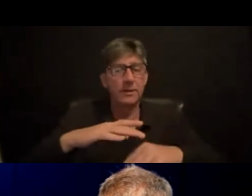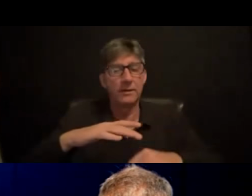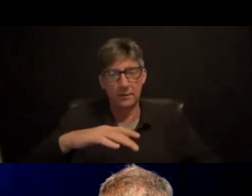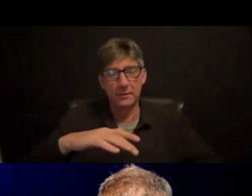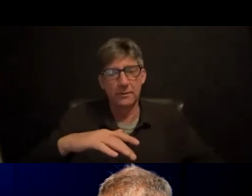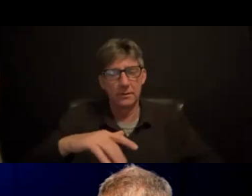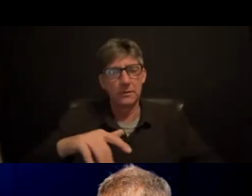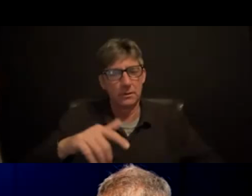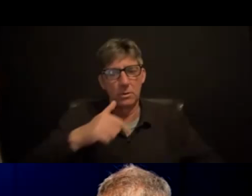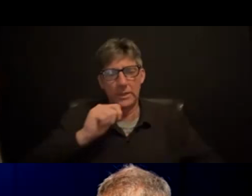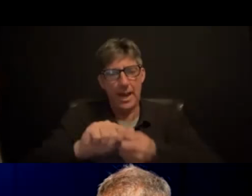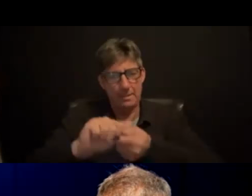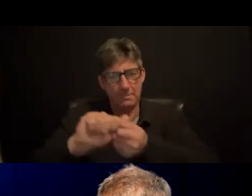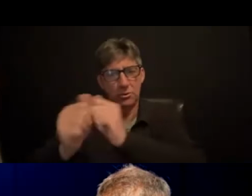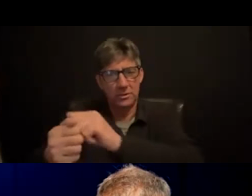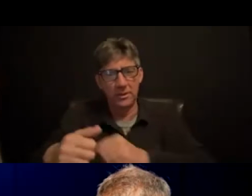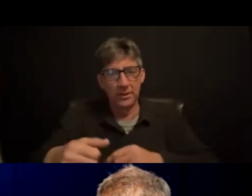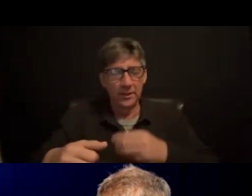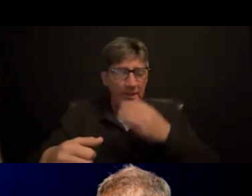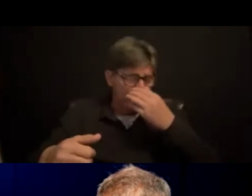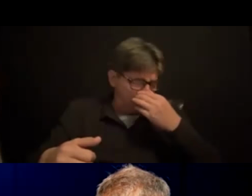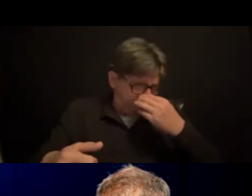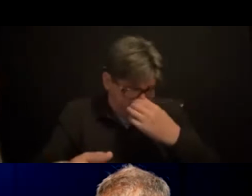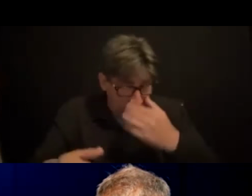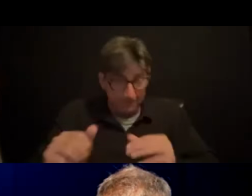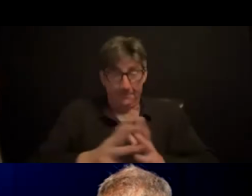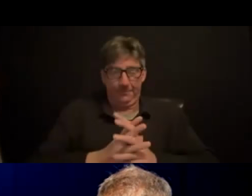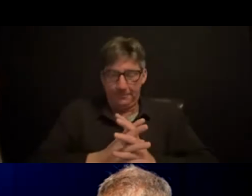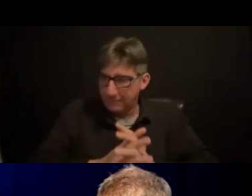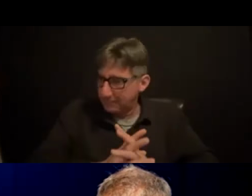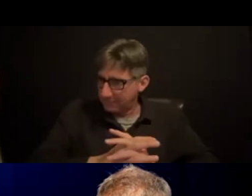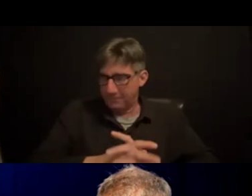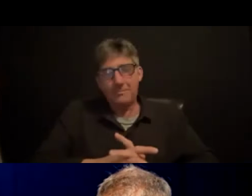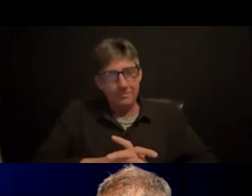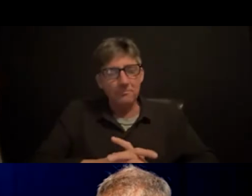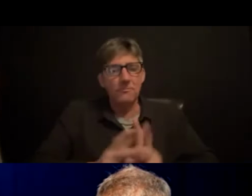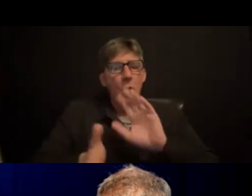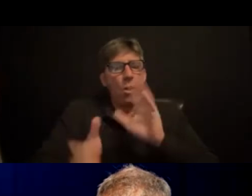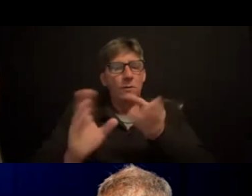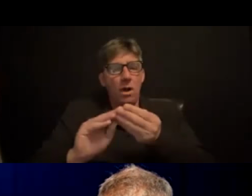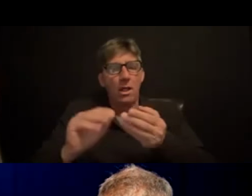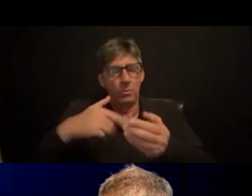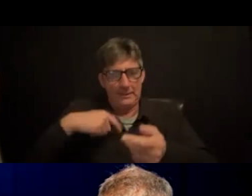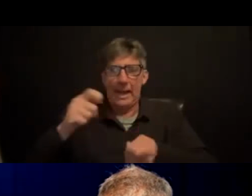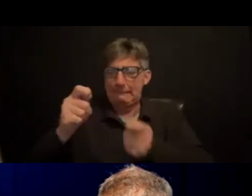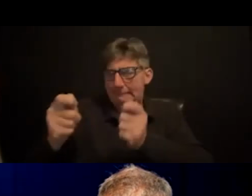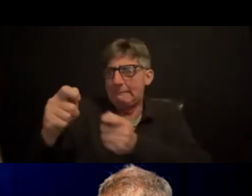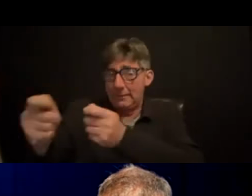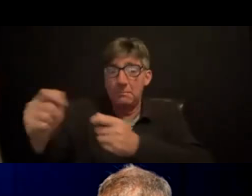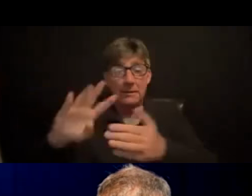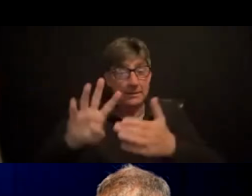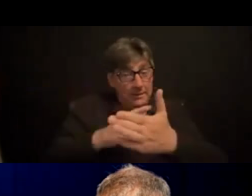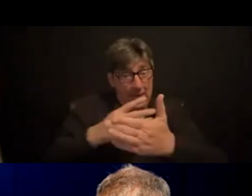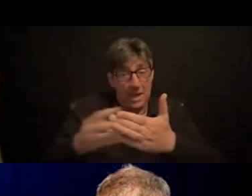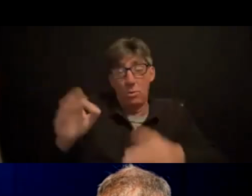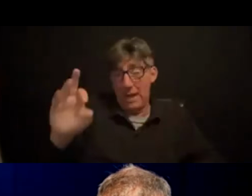particularly crowded. We do have ability to add coaches here and there. Can't solve all the problems, I think, but I think you will see with the new schedule, simply having more trains